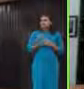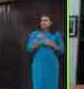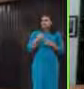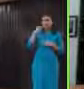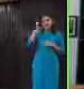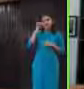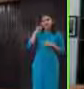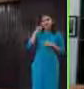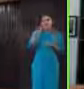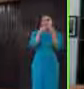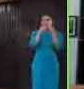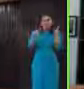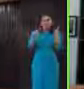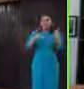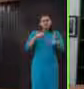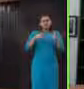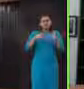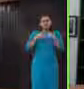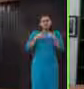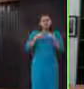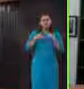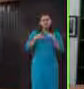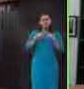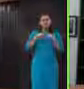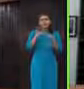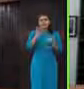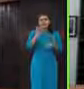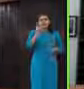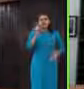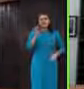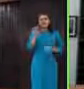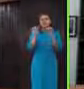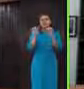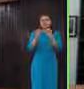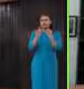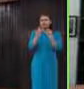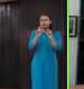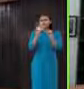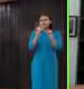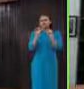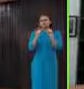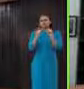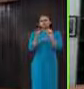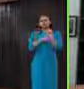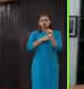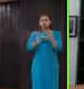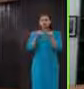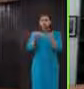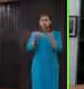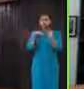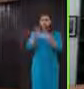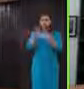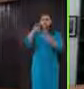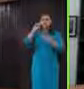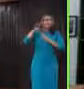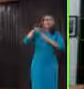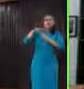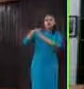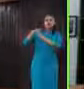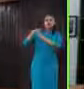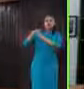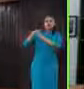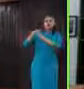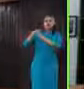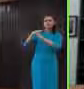different sentiment towards Article 35A. And I think 35A was seen as a genuine protection